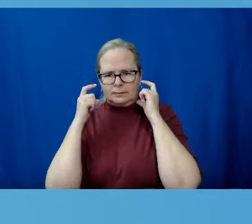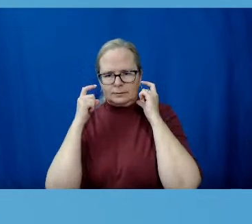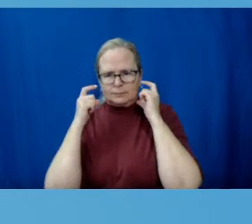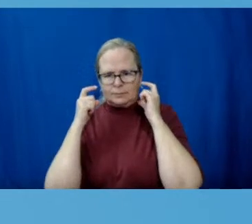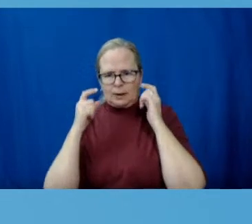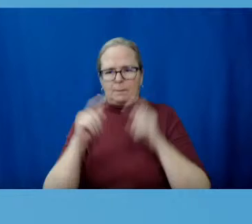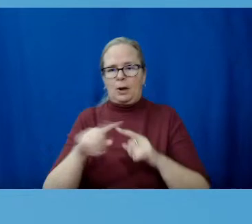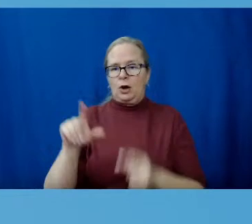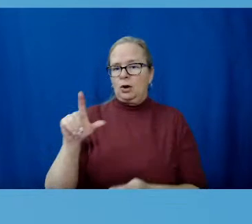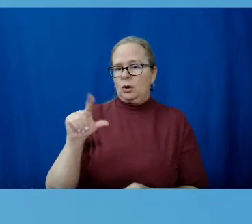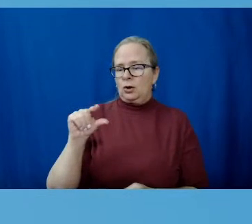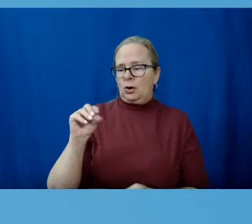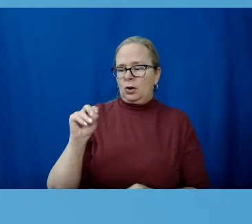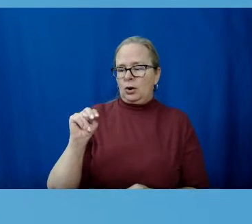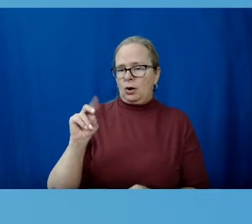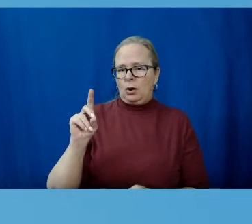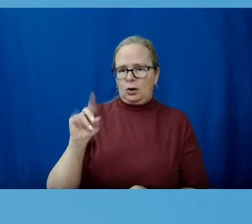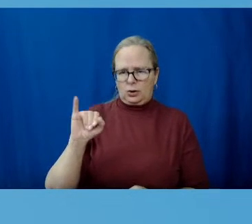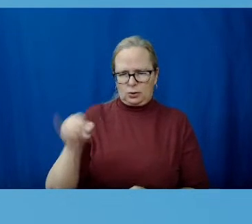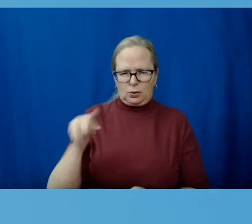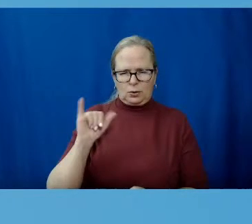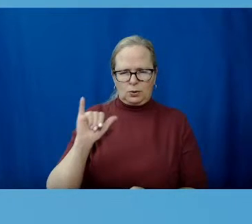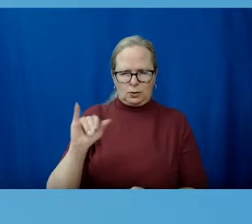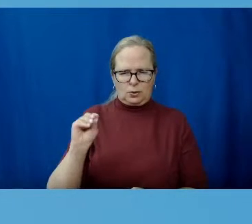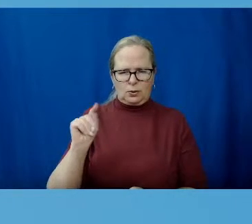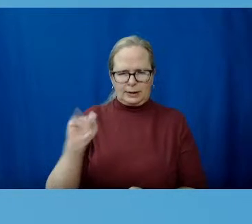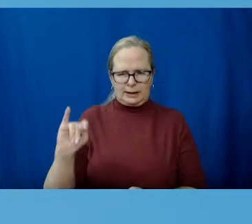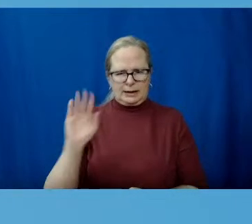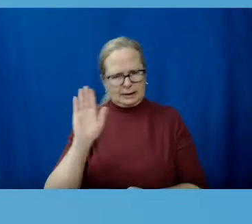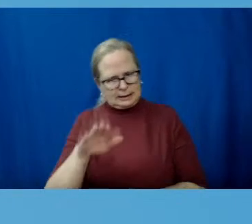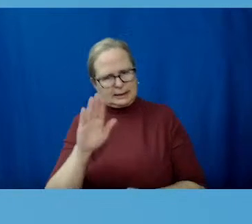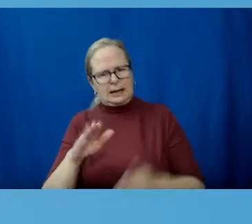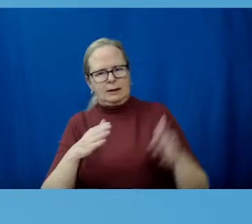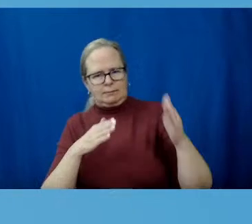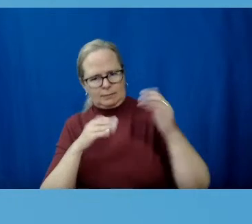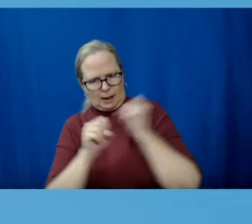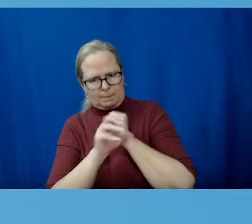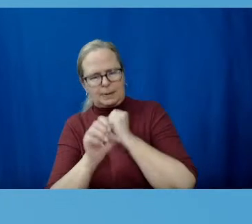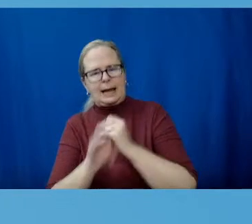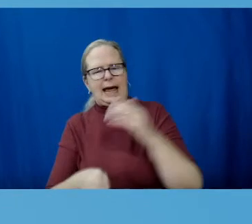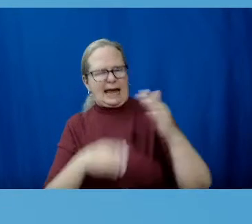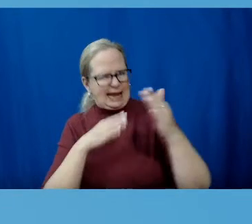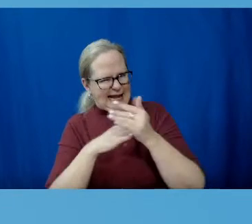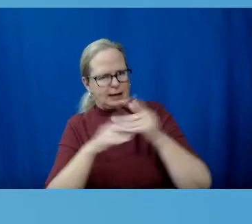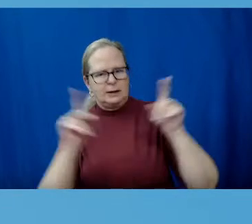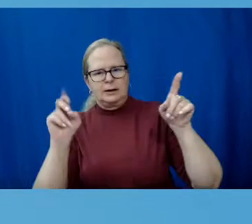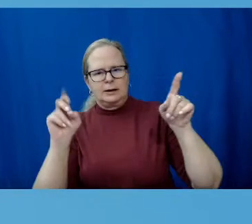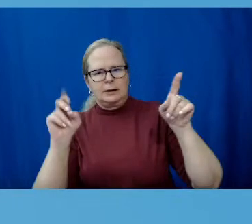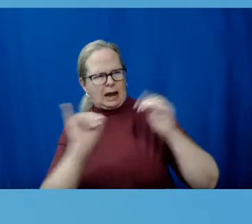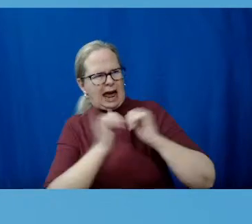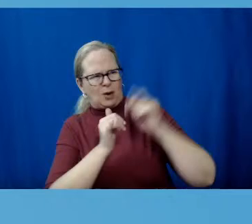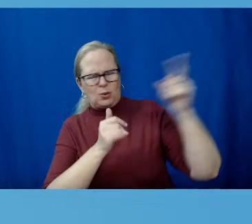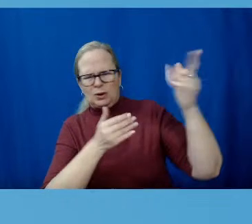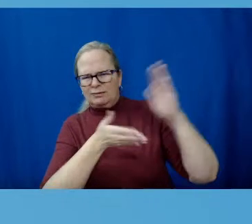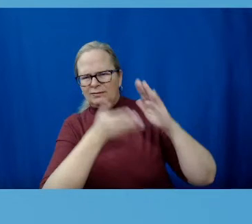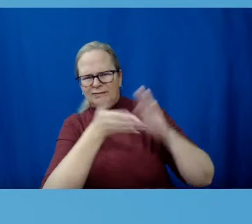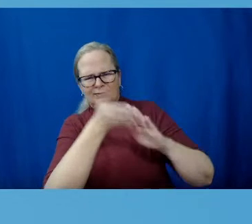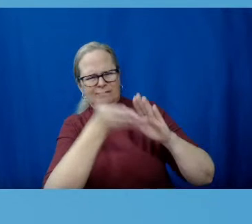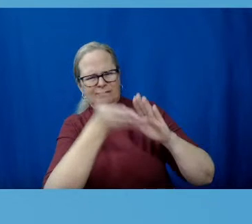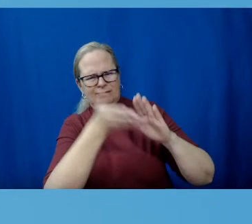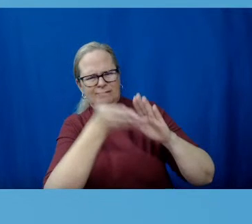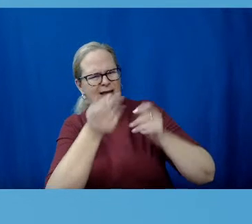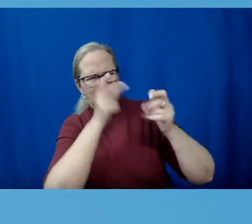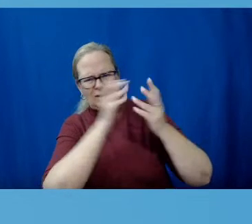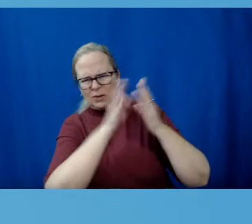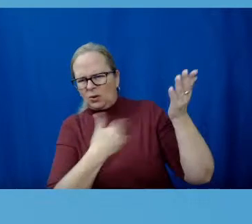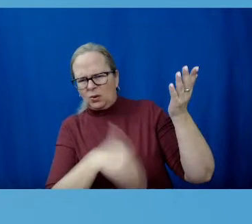Calgary. Every other provincial government, BC, New Brunswick, Saskatchewan, were all reelected. But in Nova